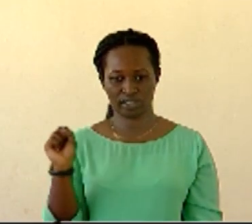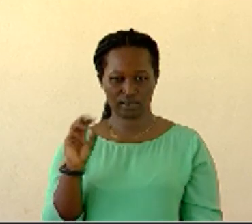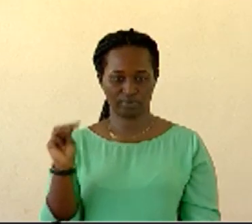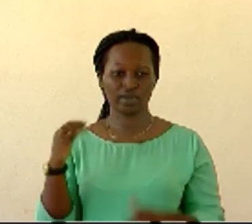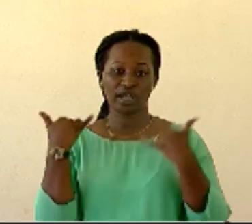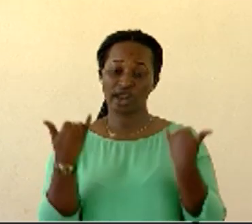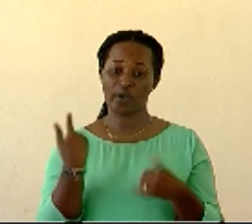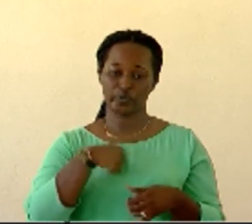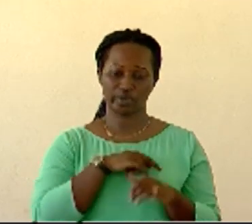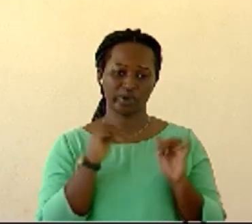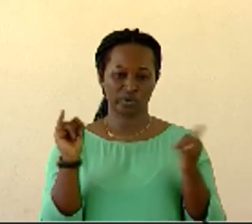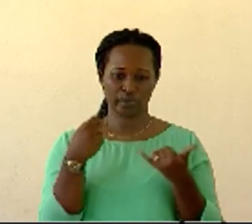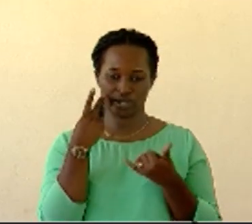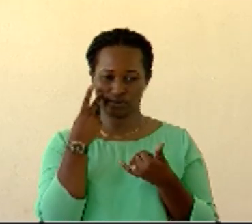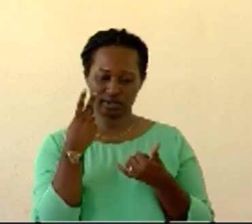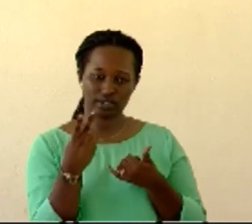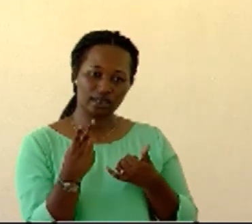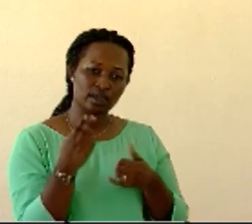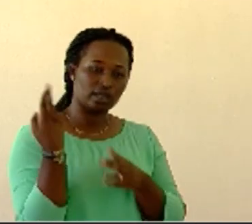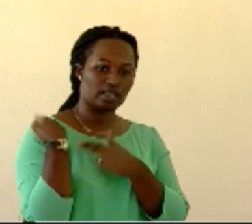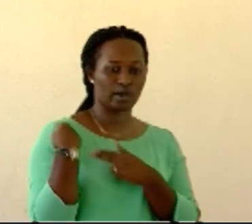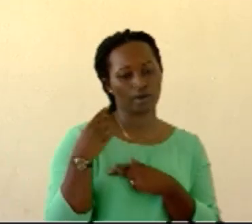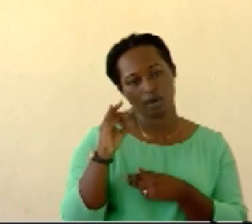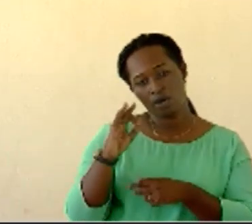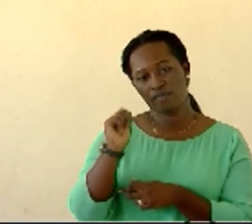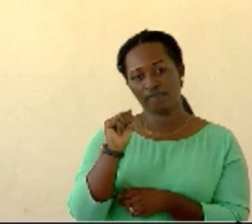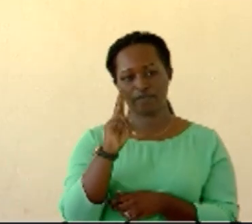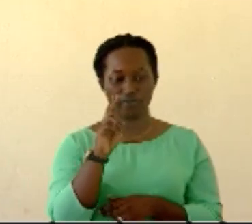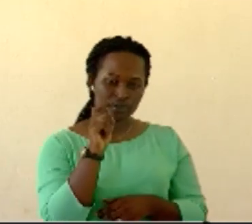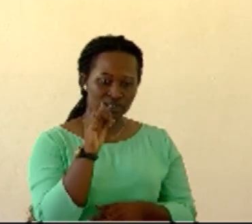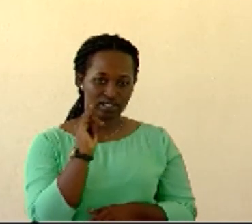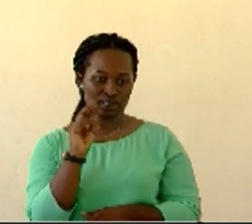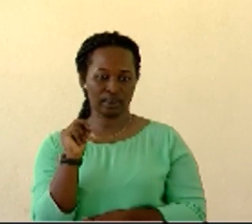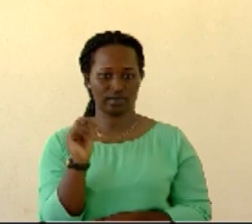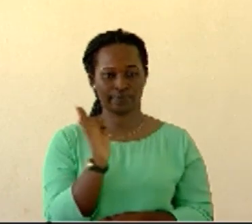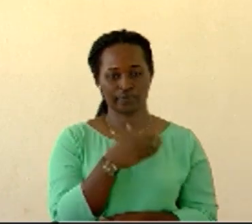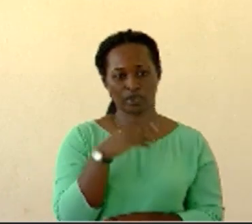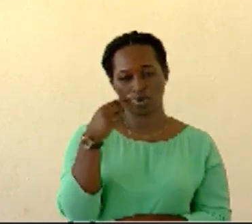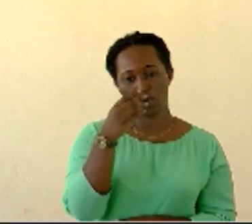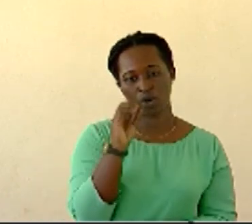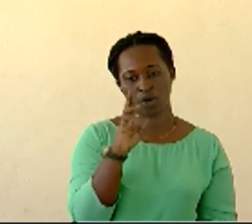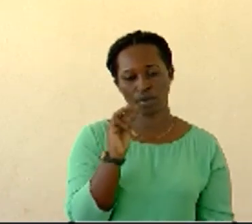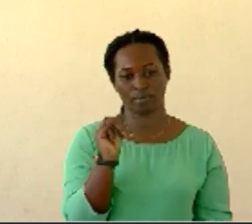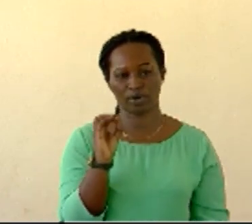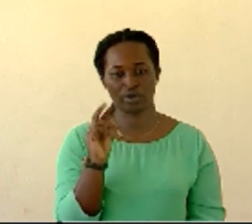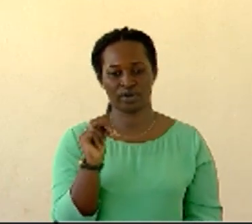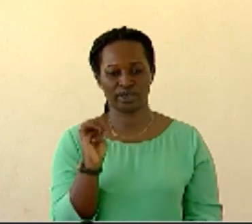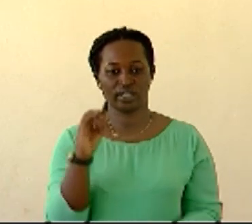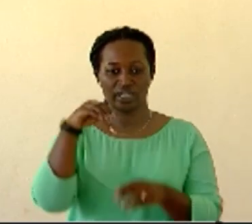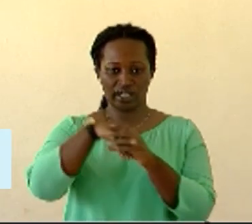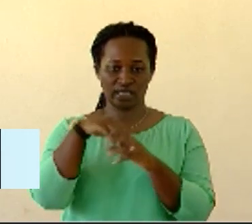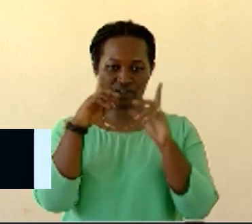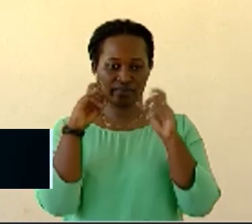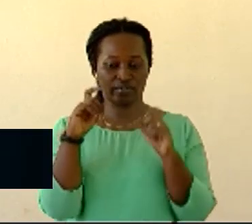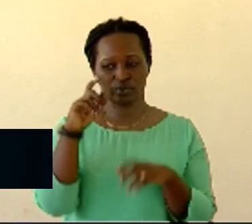to see or to find out the role of auxin hormone in phototropism. Dear students, do